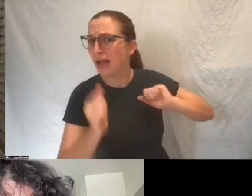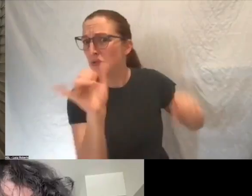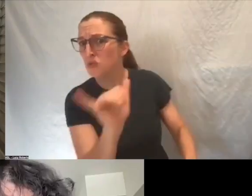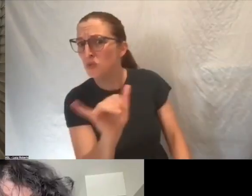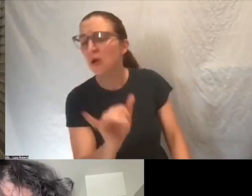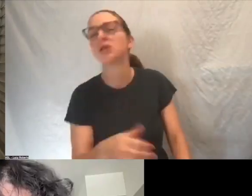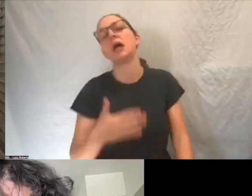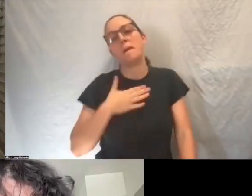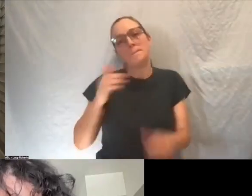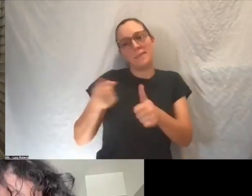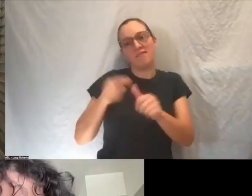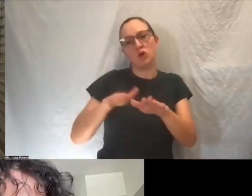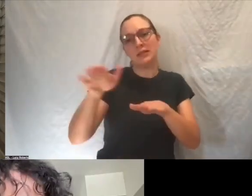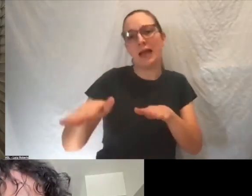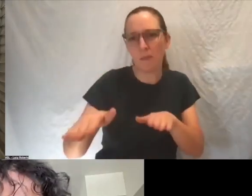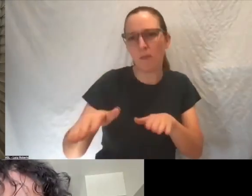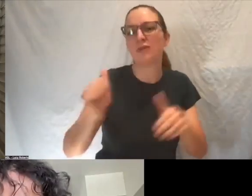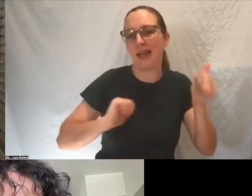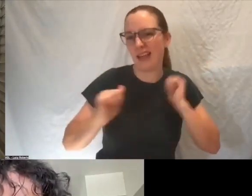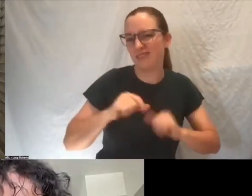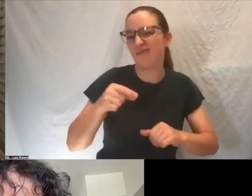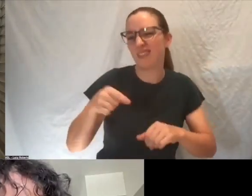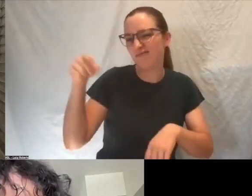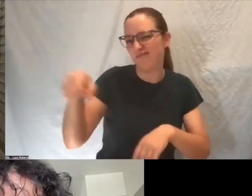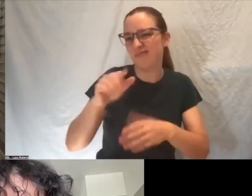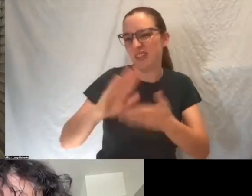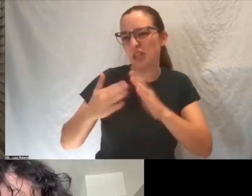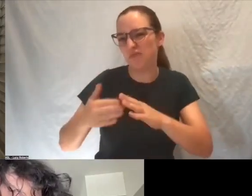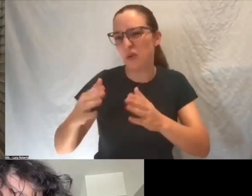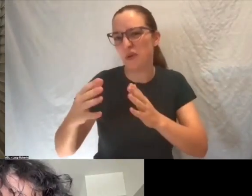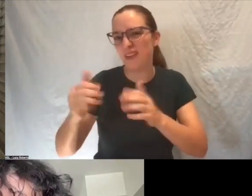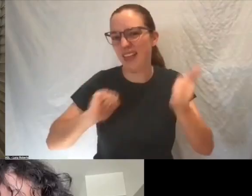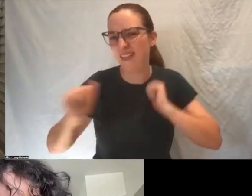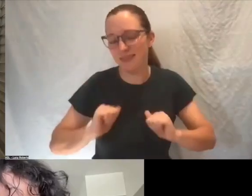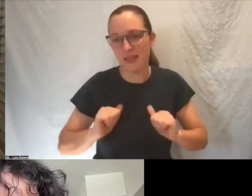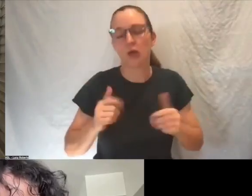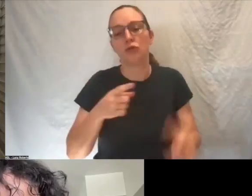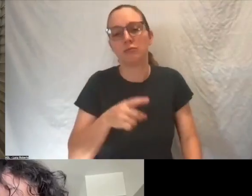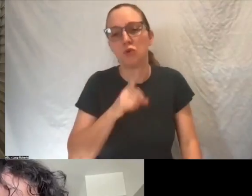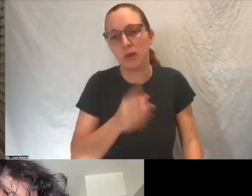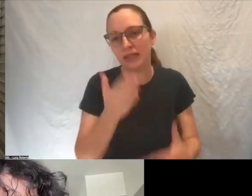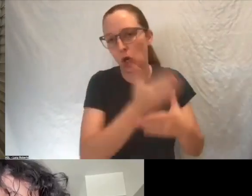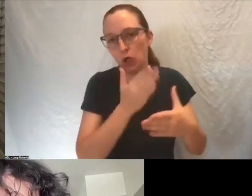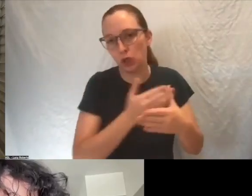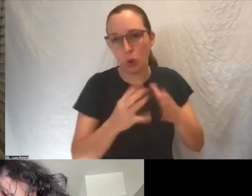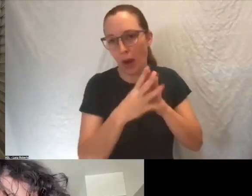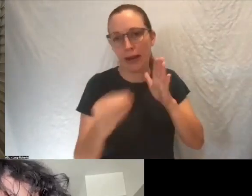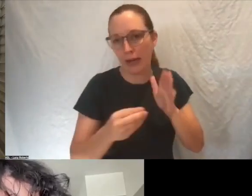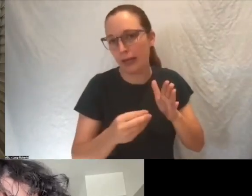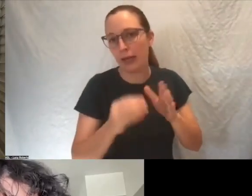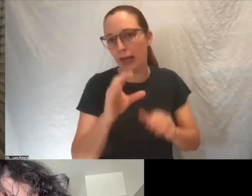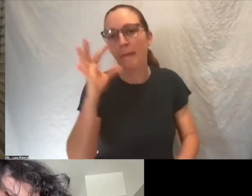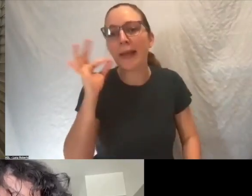step into acting that way, is just wanting to be annoying copycat little sister. And then I just